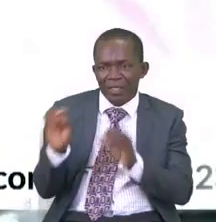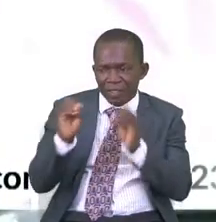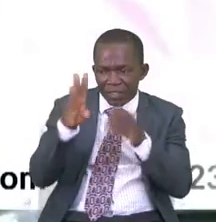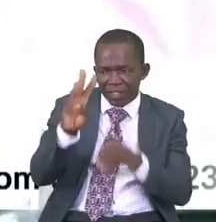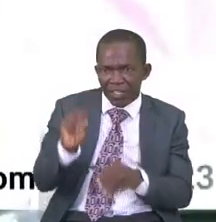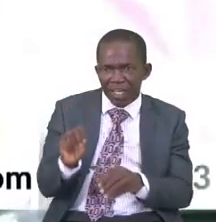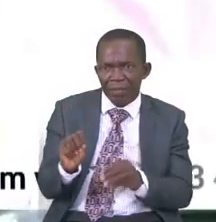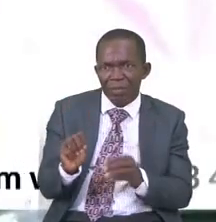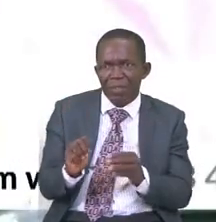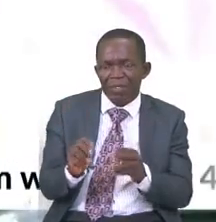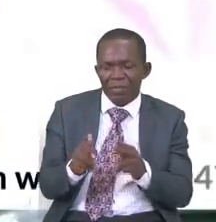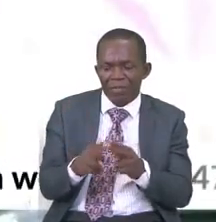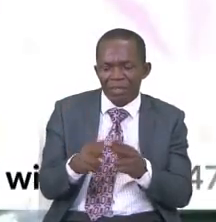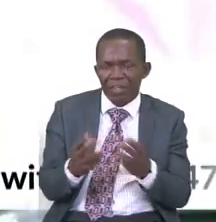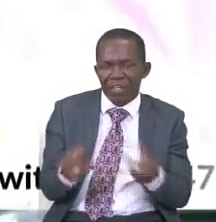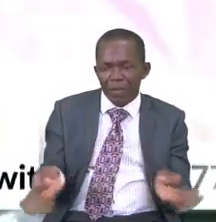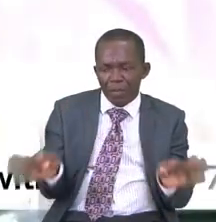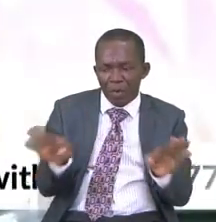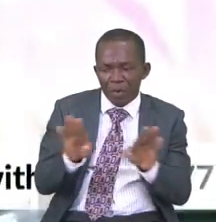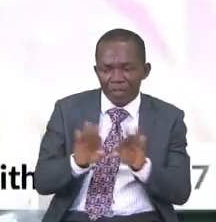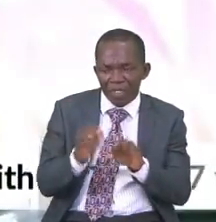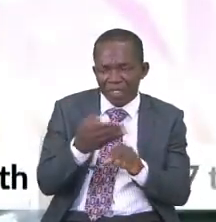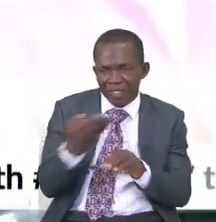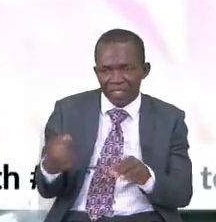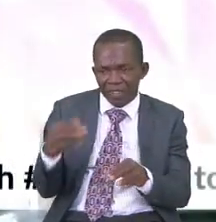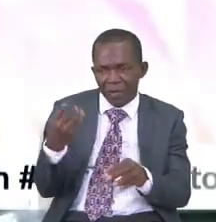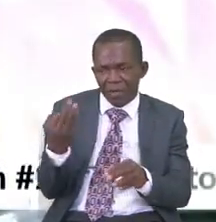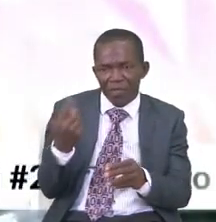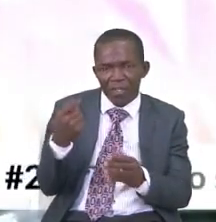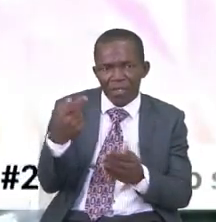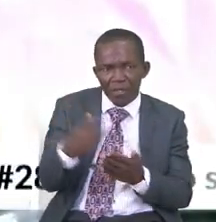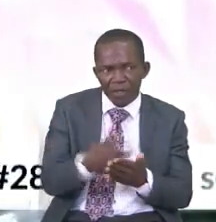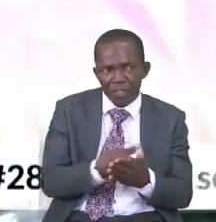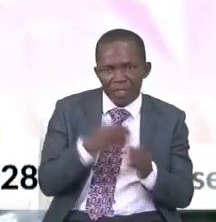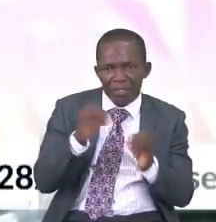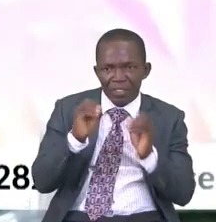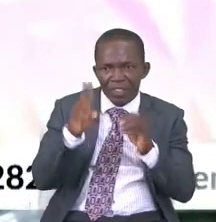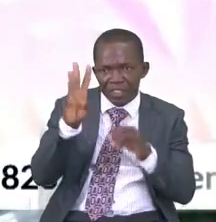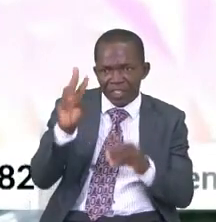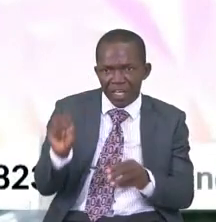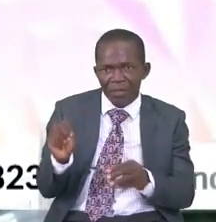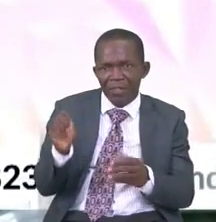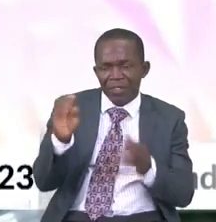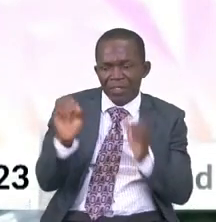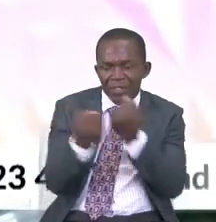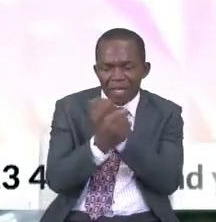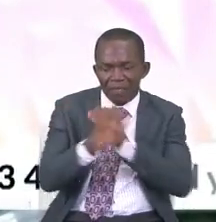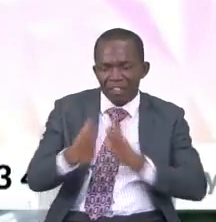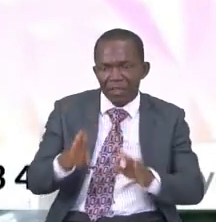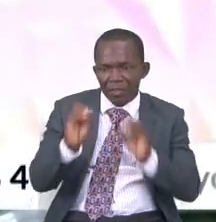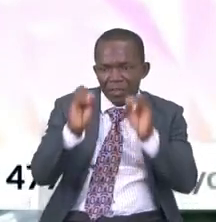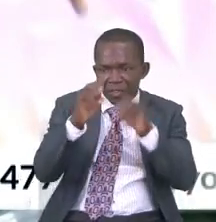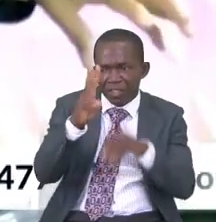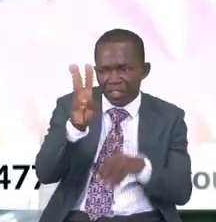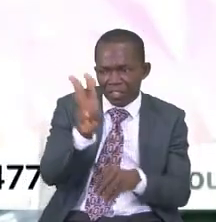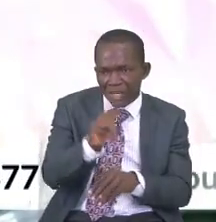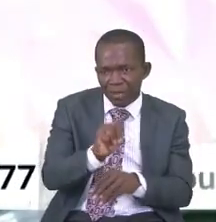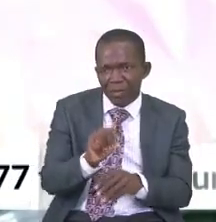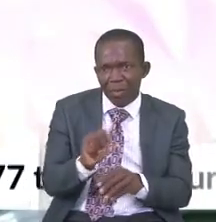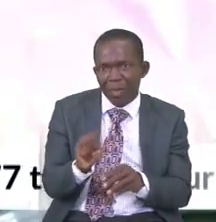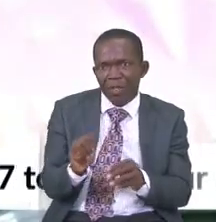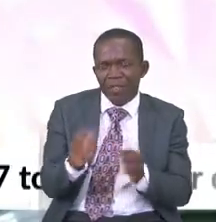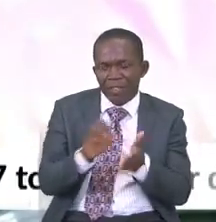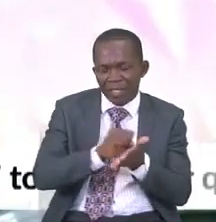gospel. Salvation. Teach them sanctification. Teach them that the power of God comes upon the